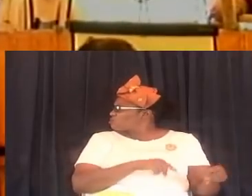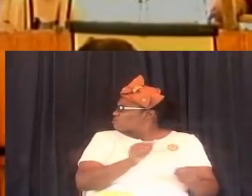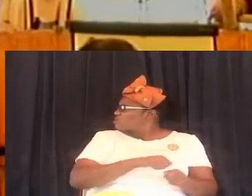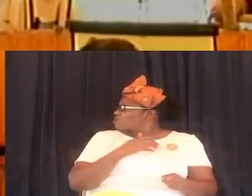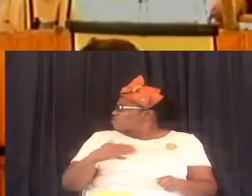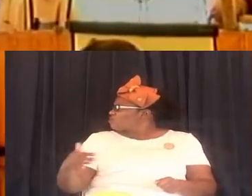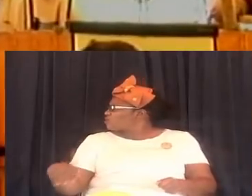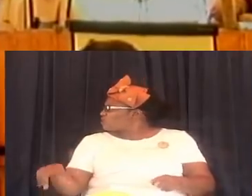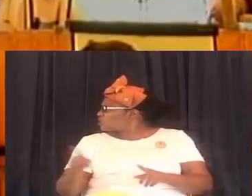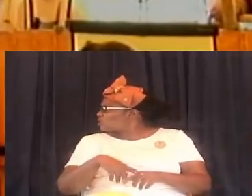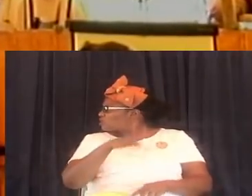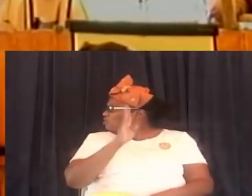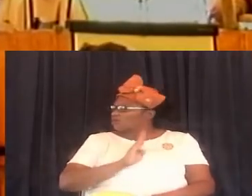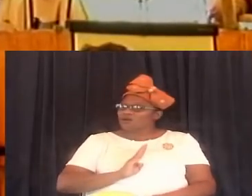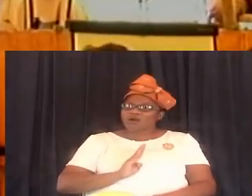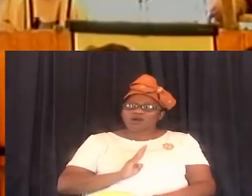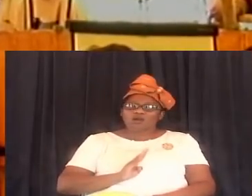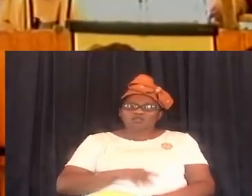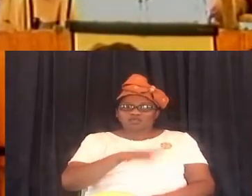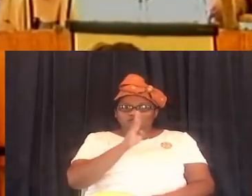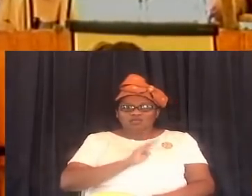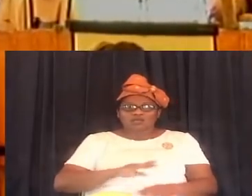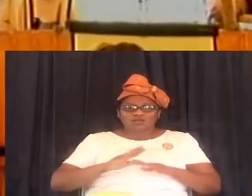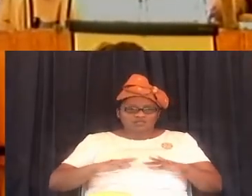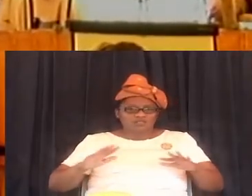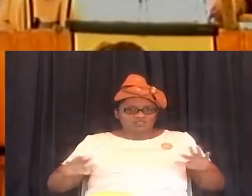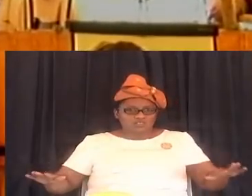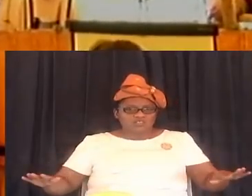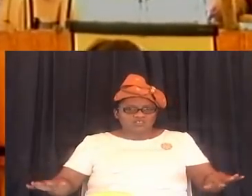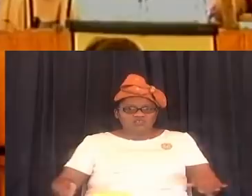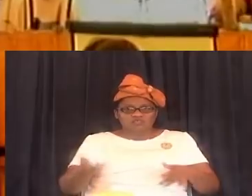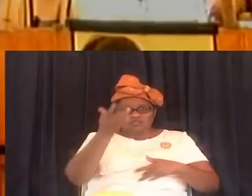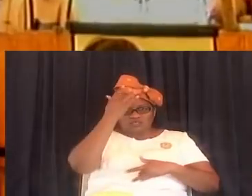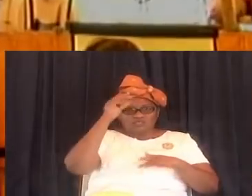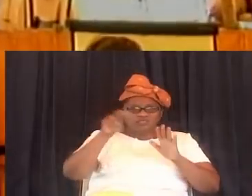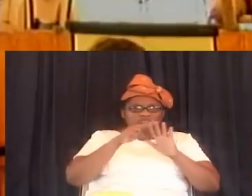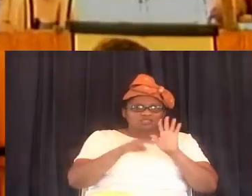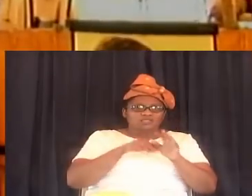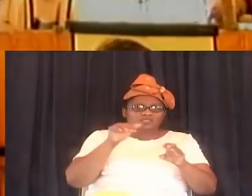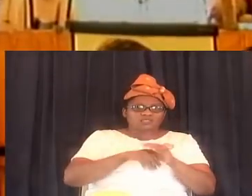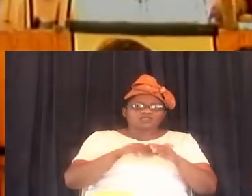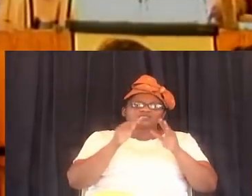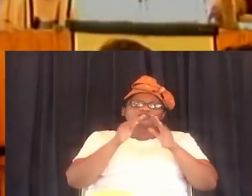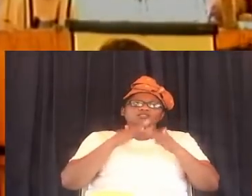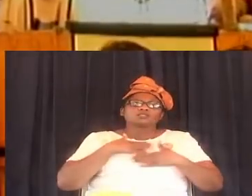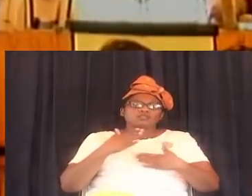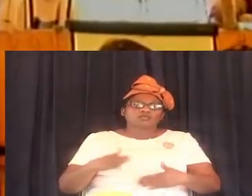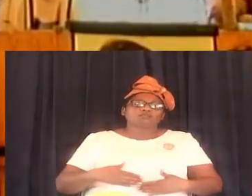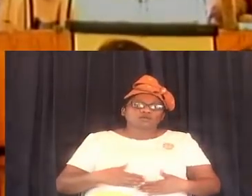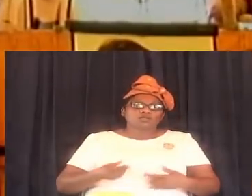his servants, service, and the sickness within the body. Let us all pray right now.